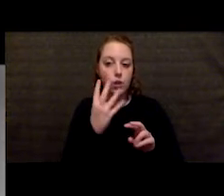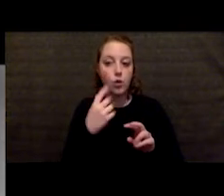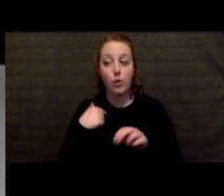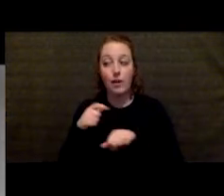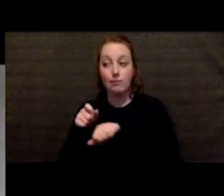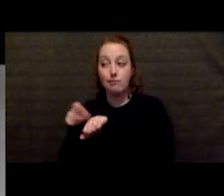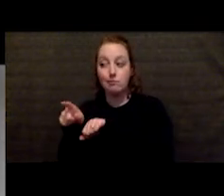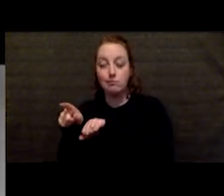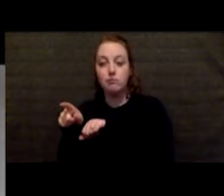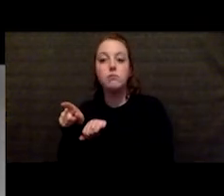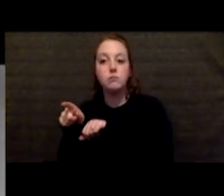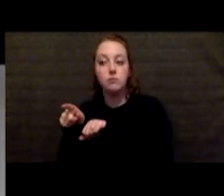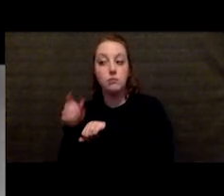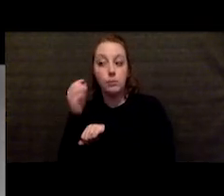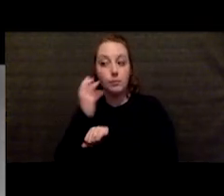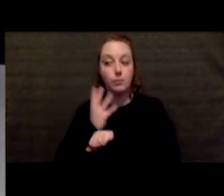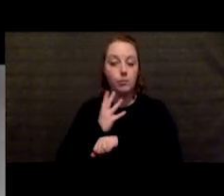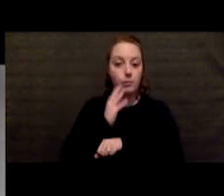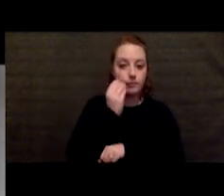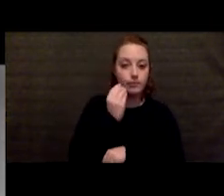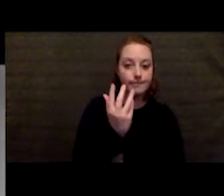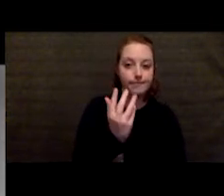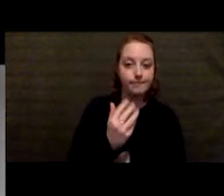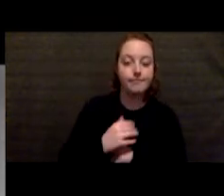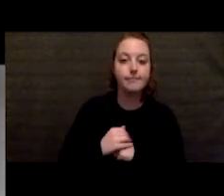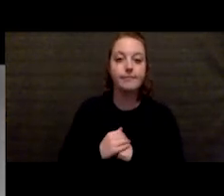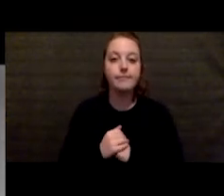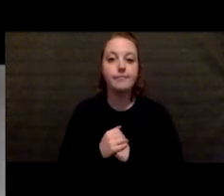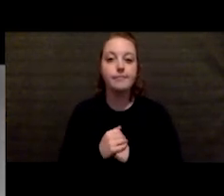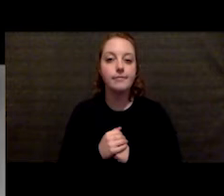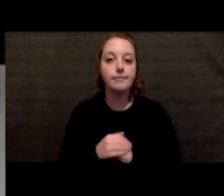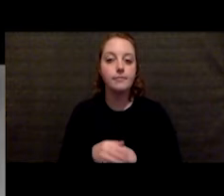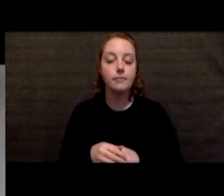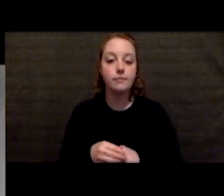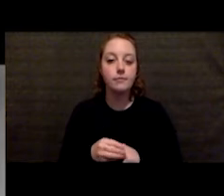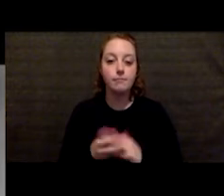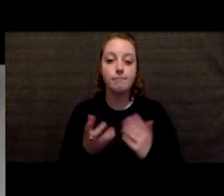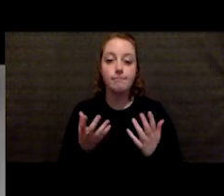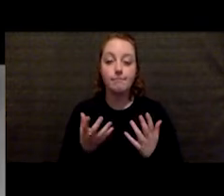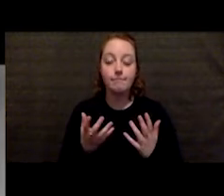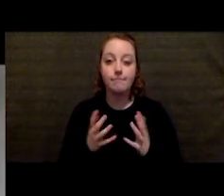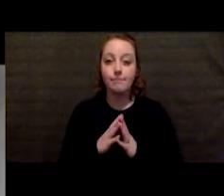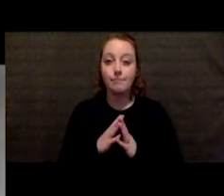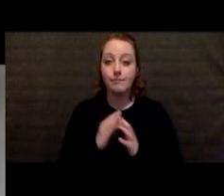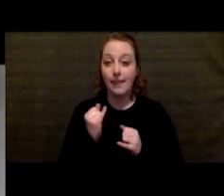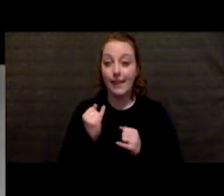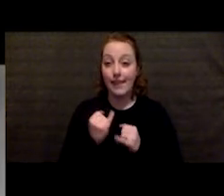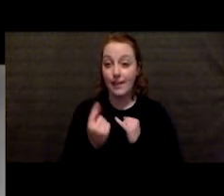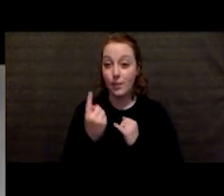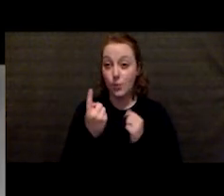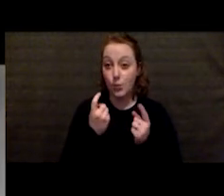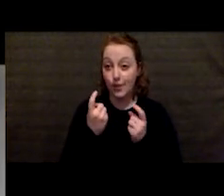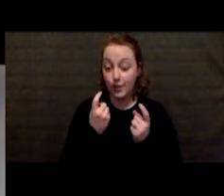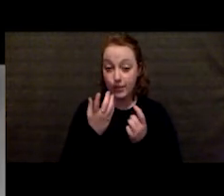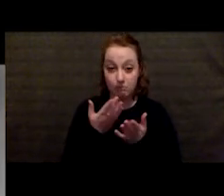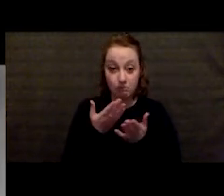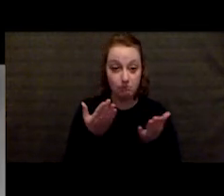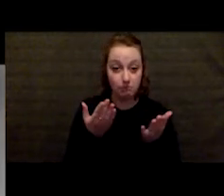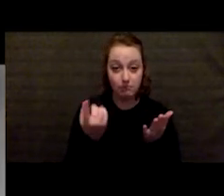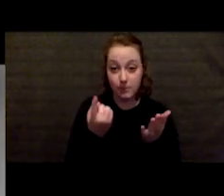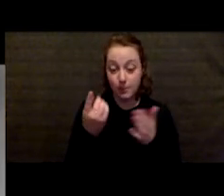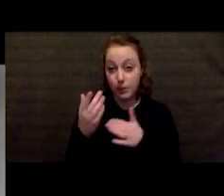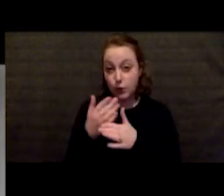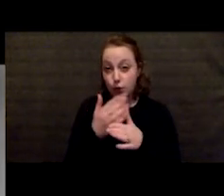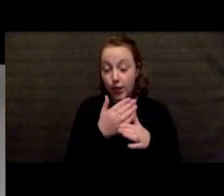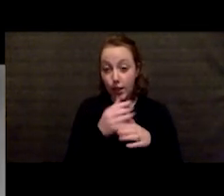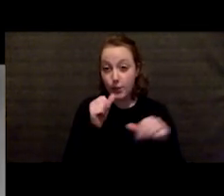haven't heard back yet, but we'll find that out. Yep. Any last questions or anything else you want to share with